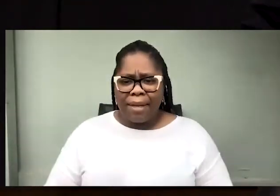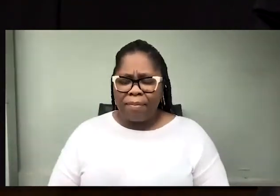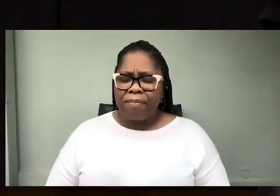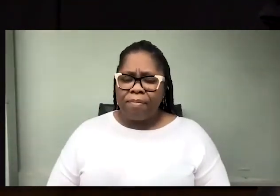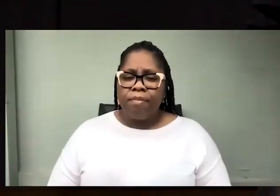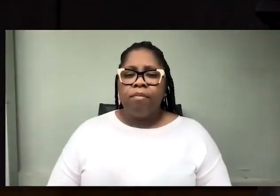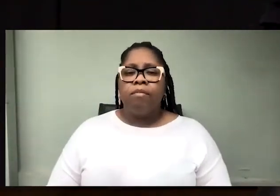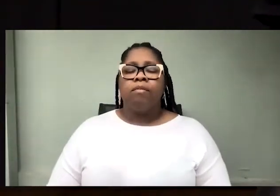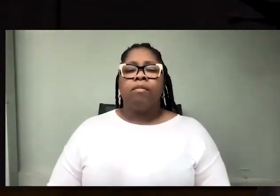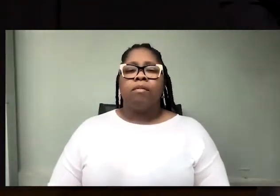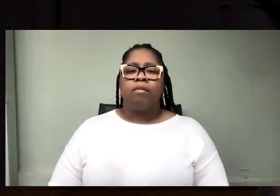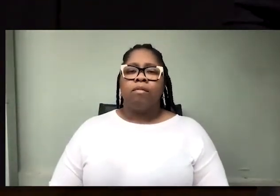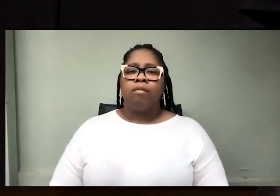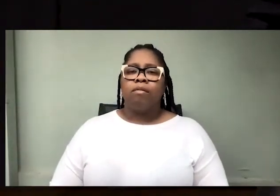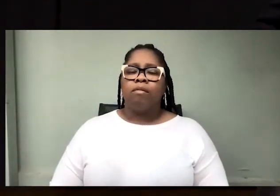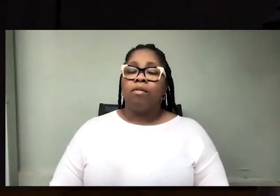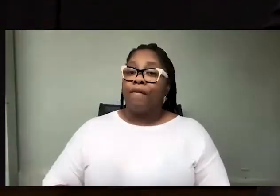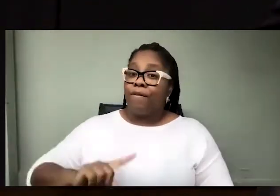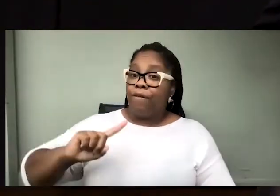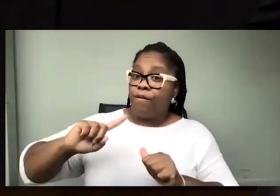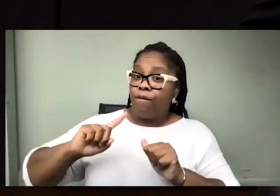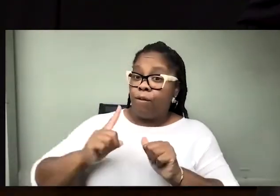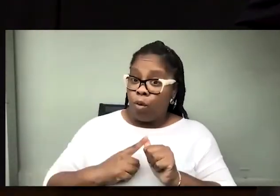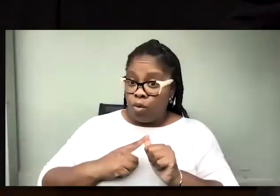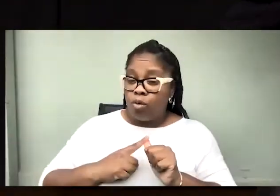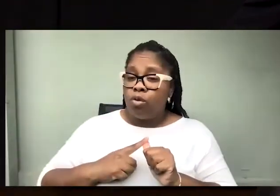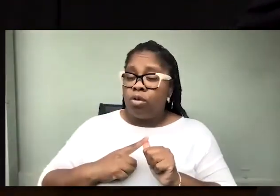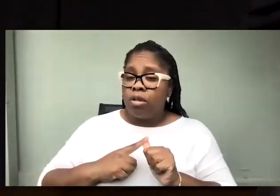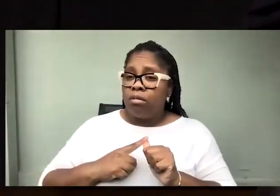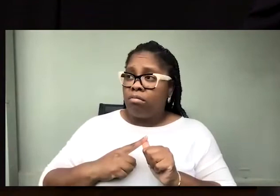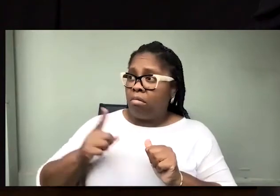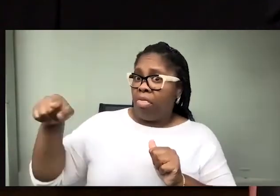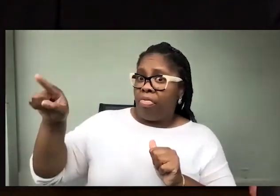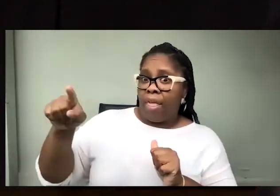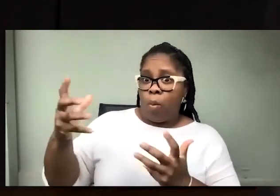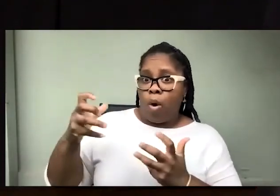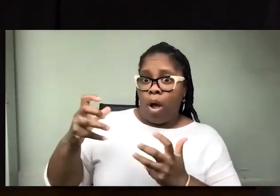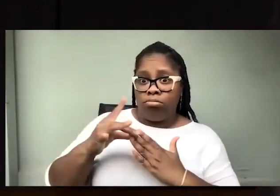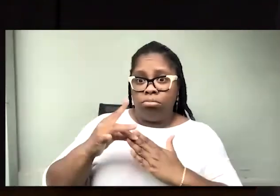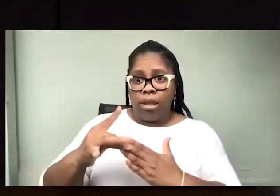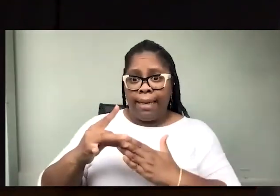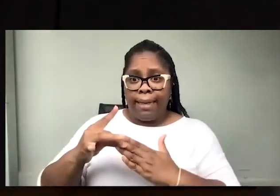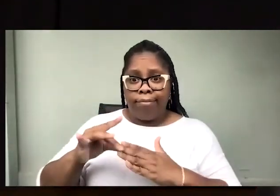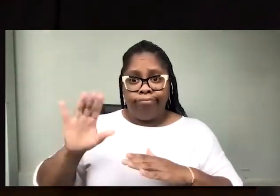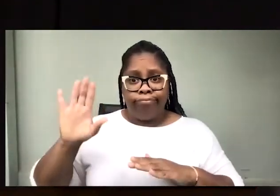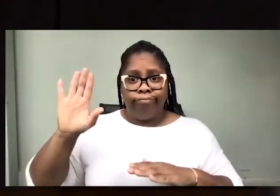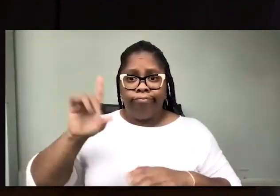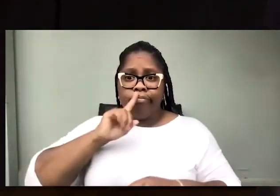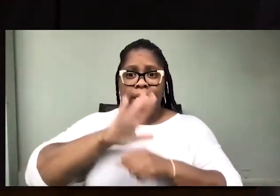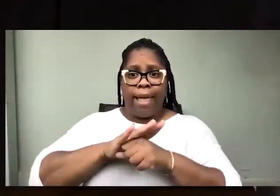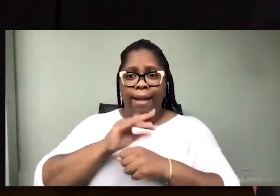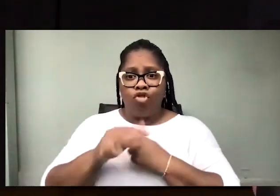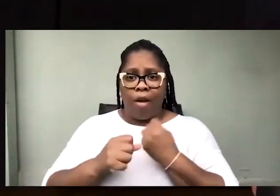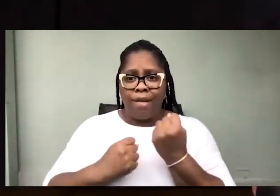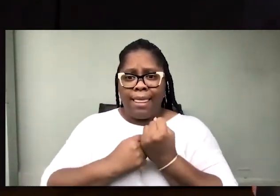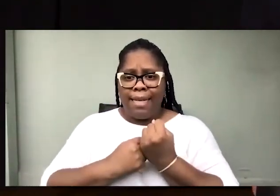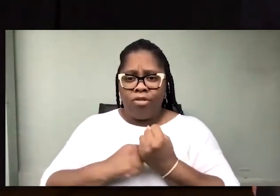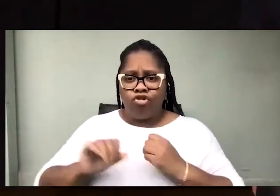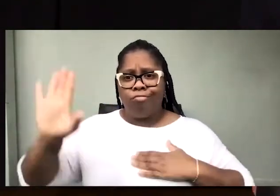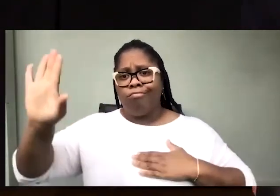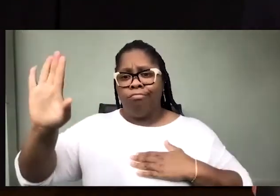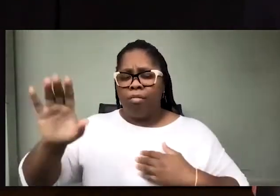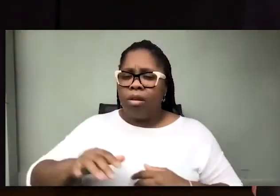I am asked first to lead you in the Pledge of Allegiance. And I want to tease you, you heard from